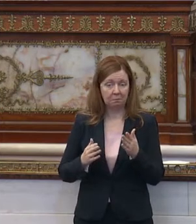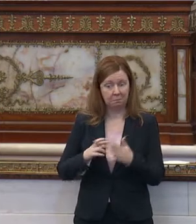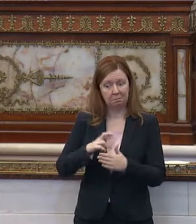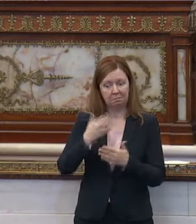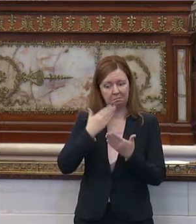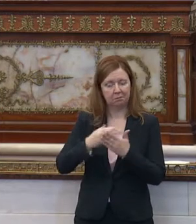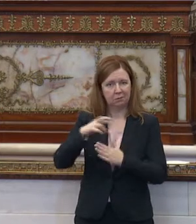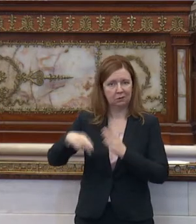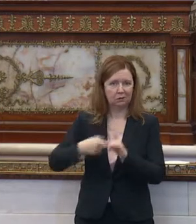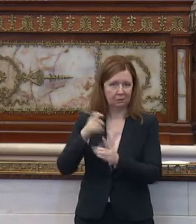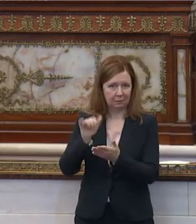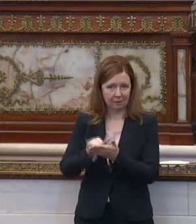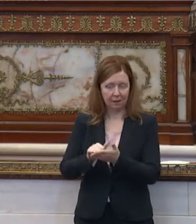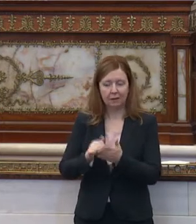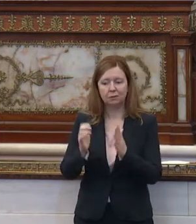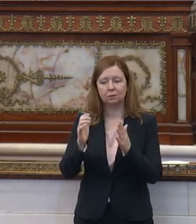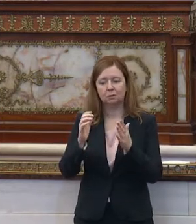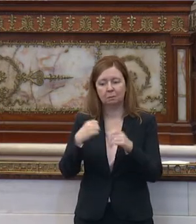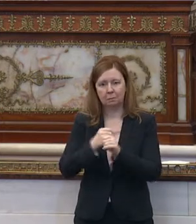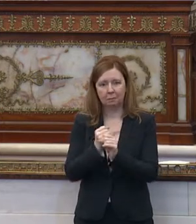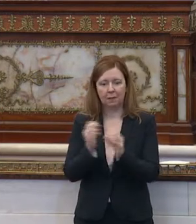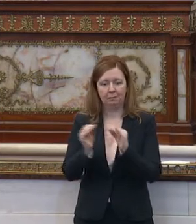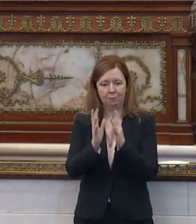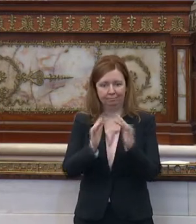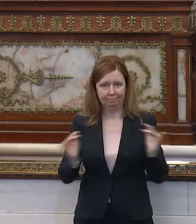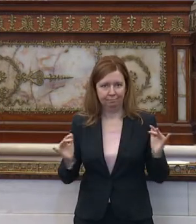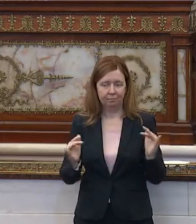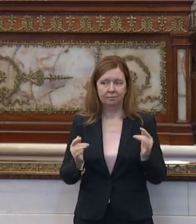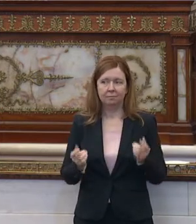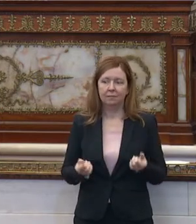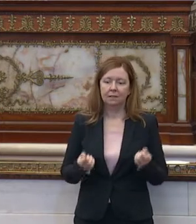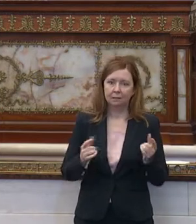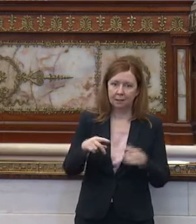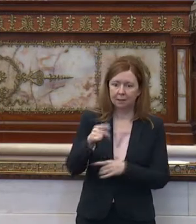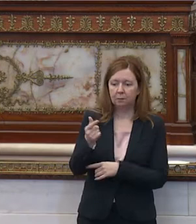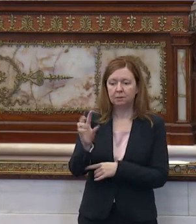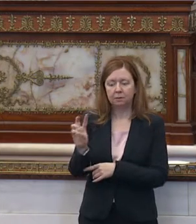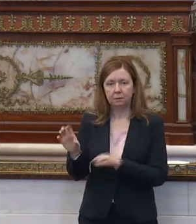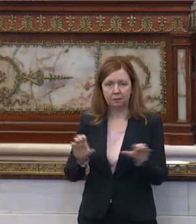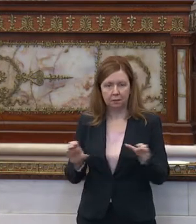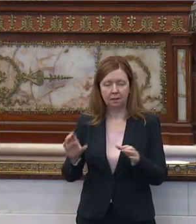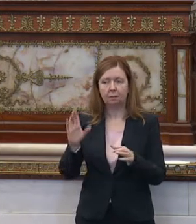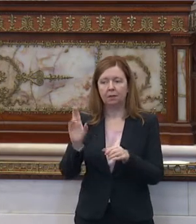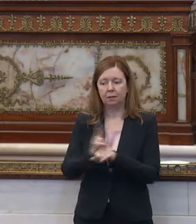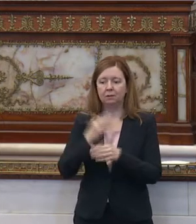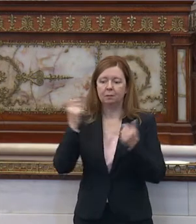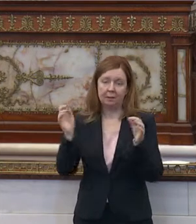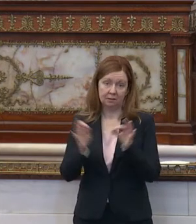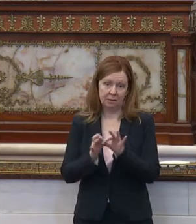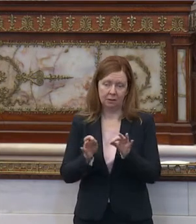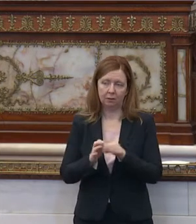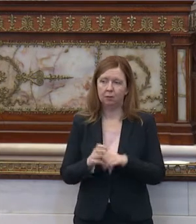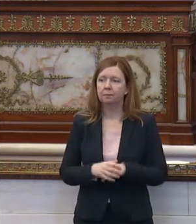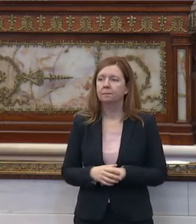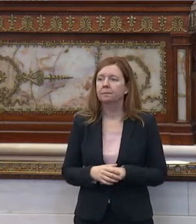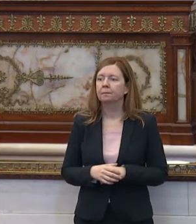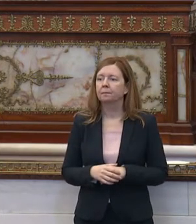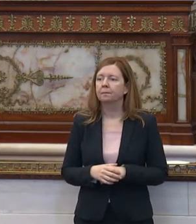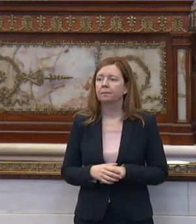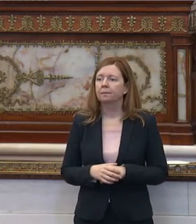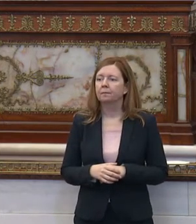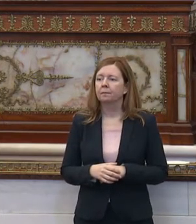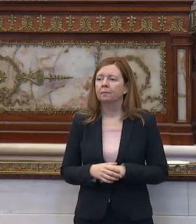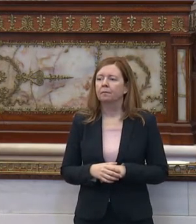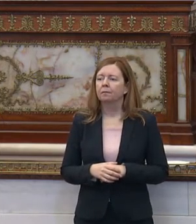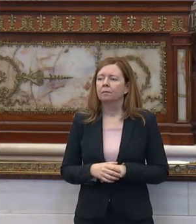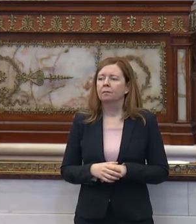labor to be able to diversify the spending that PGW has done by using best value and following the city's lead. Point